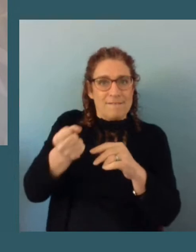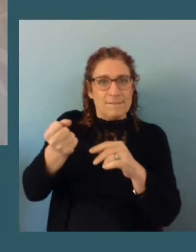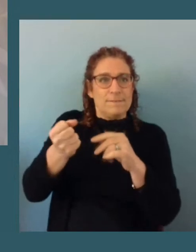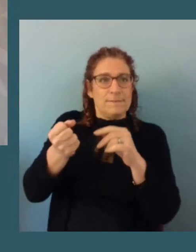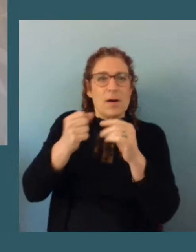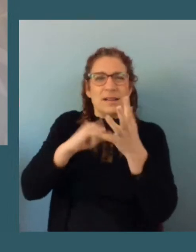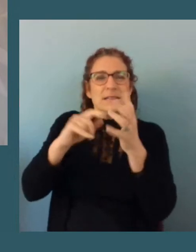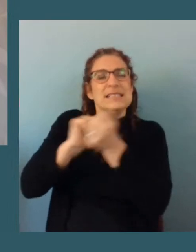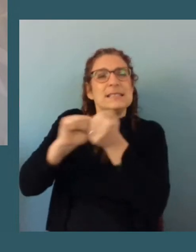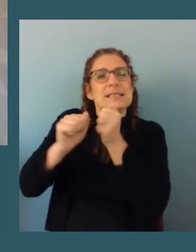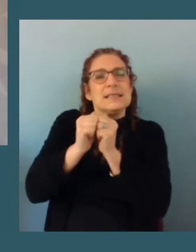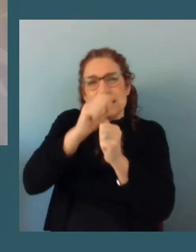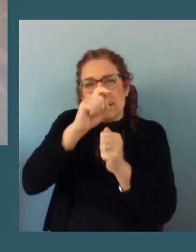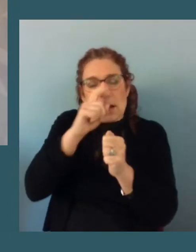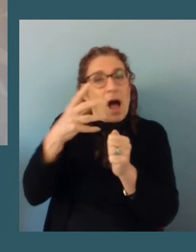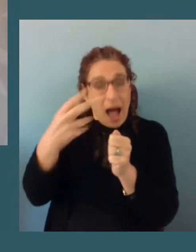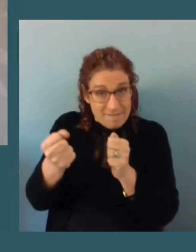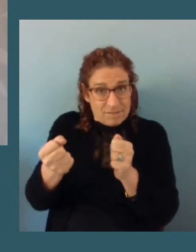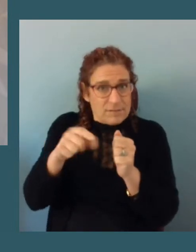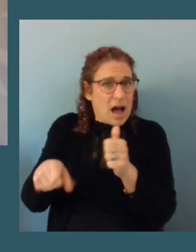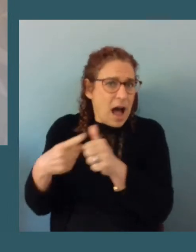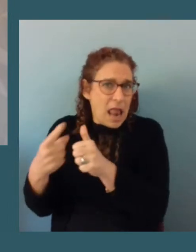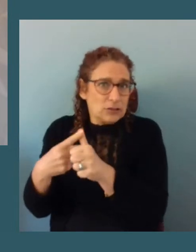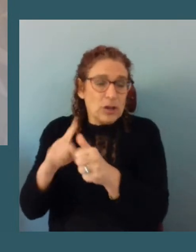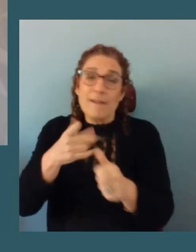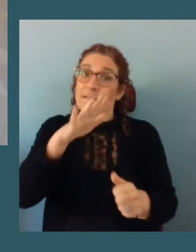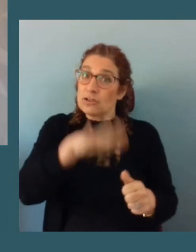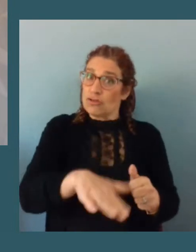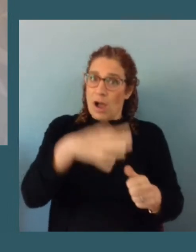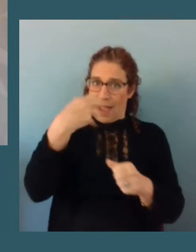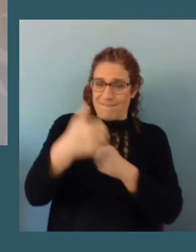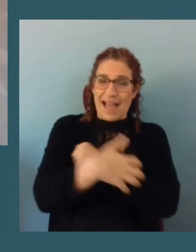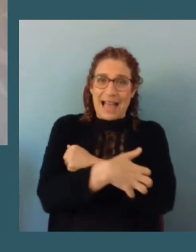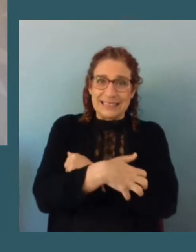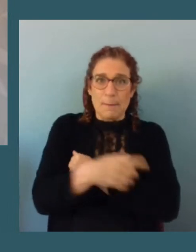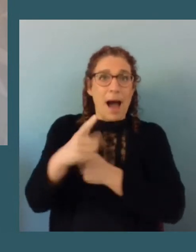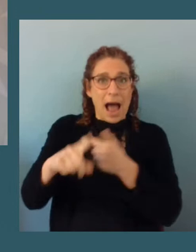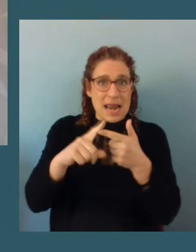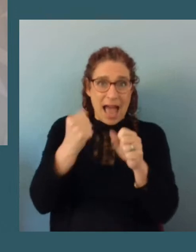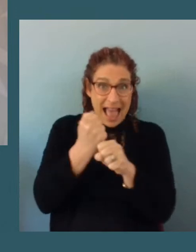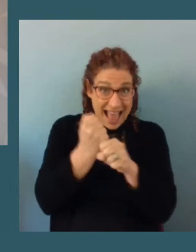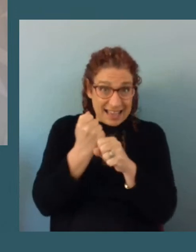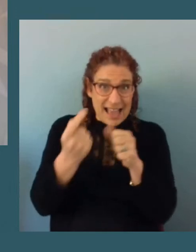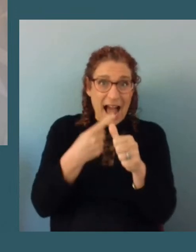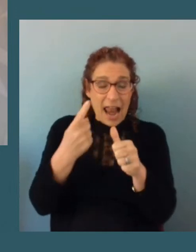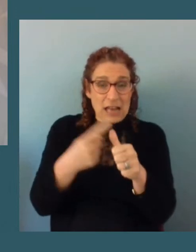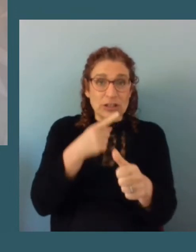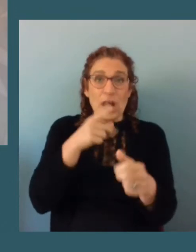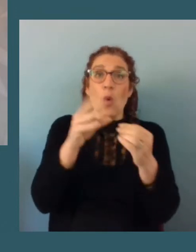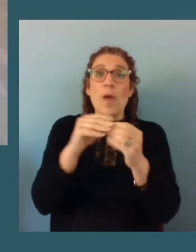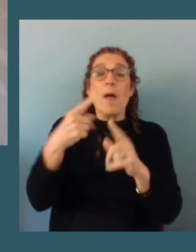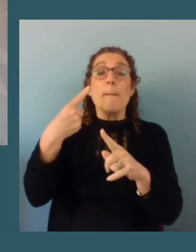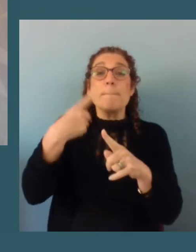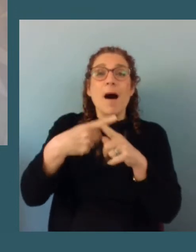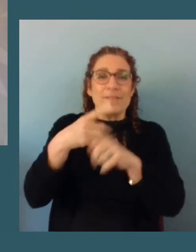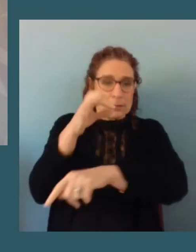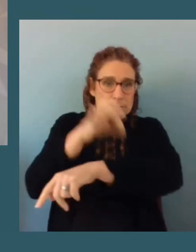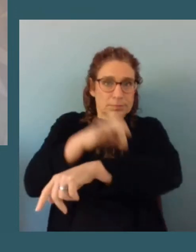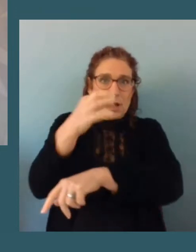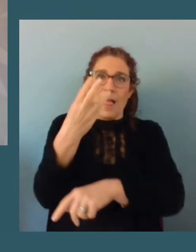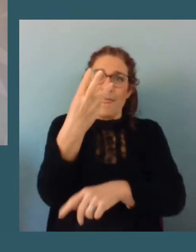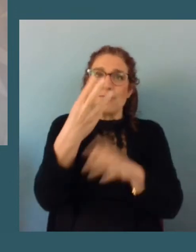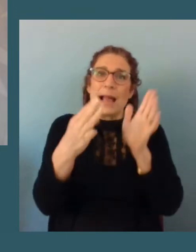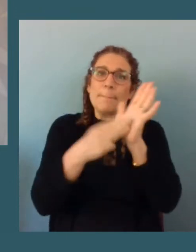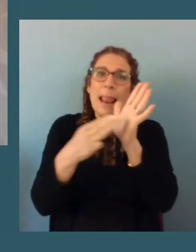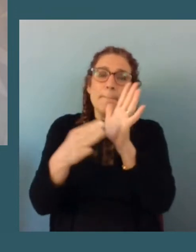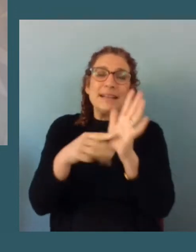allergy, but a child with eczema and egg allergy then has a positive skin prick test, 3 millimeters to peanut, but